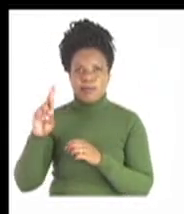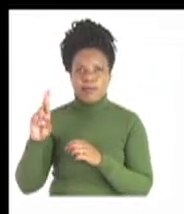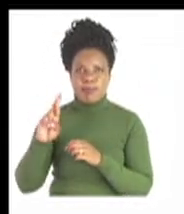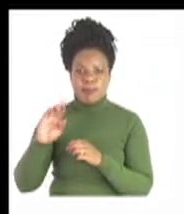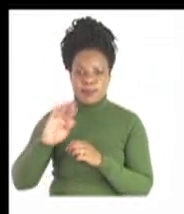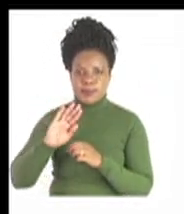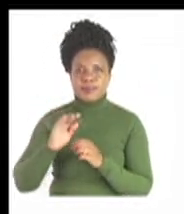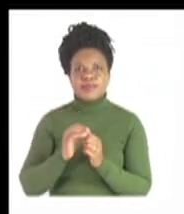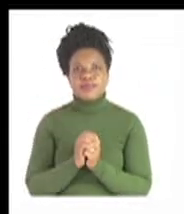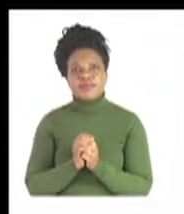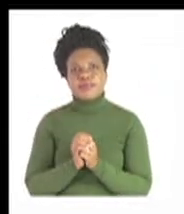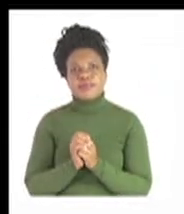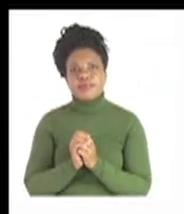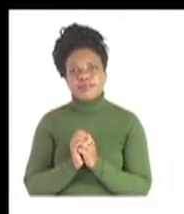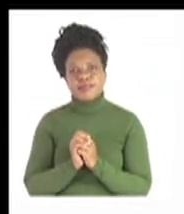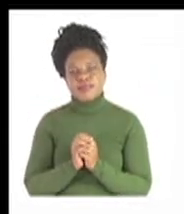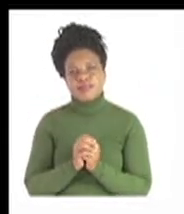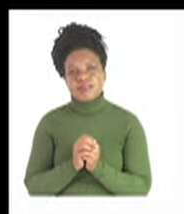shown in red.